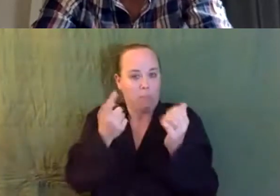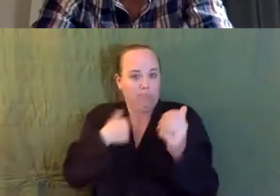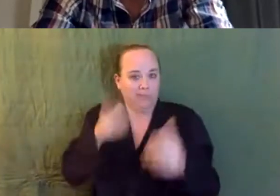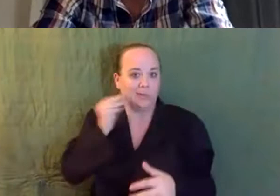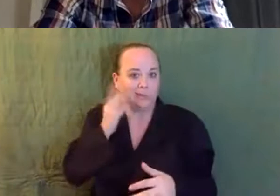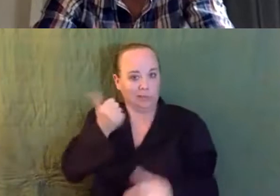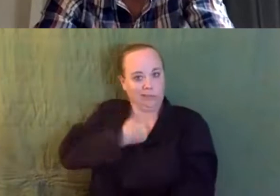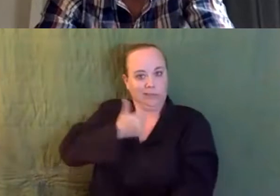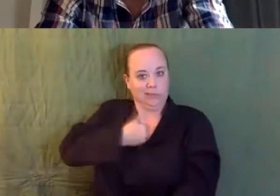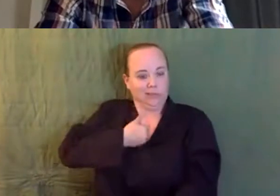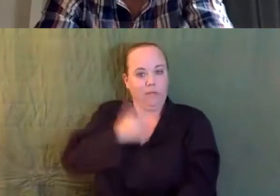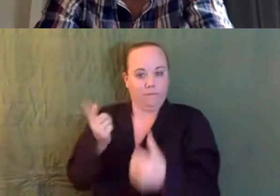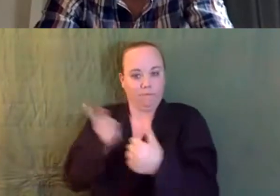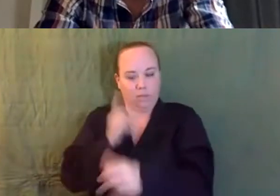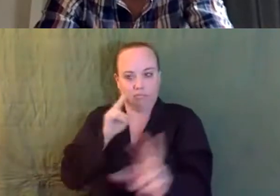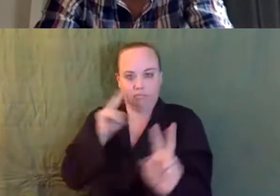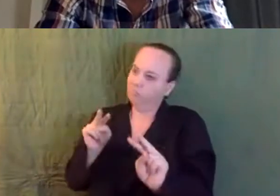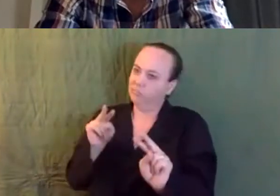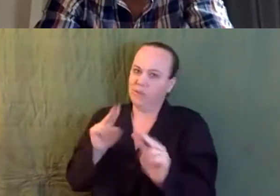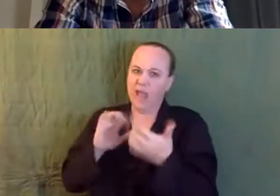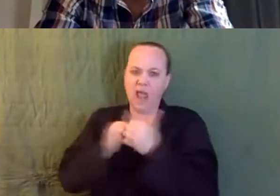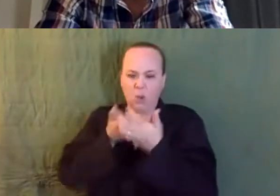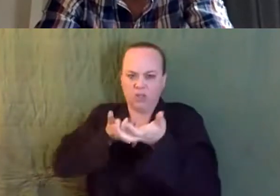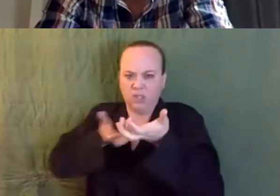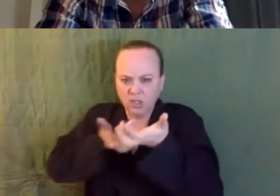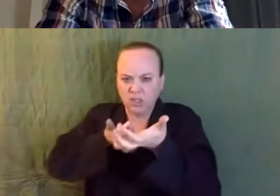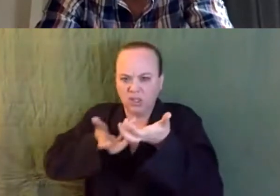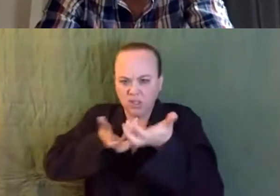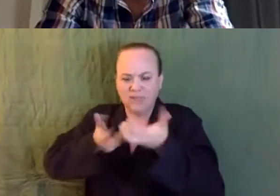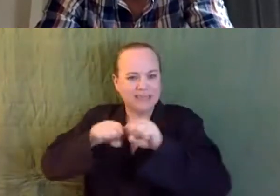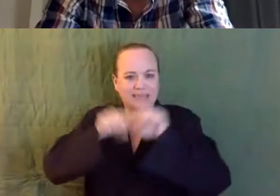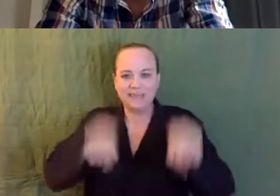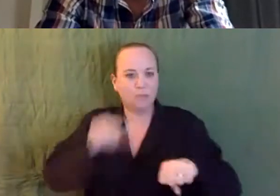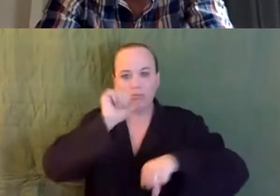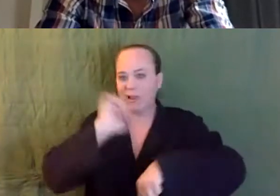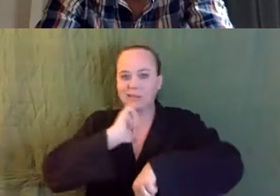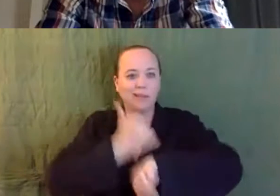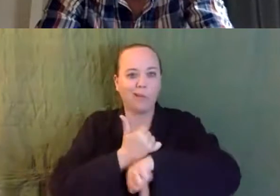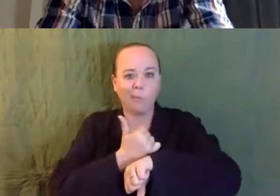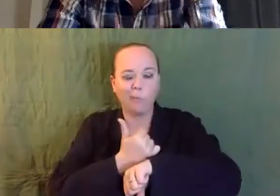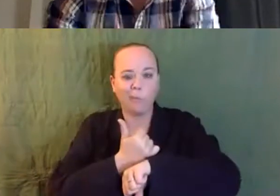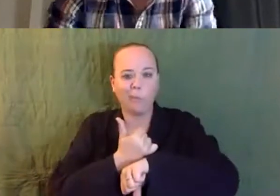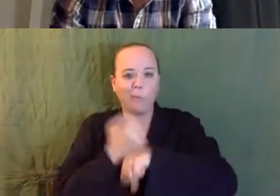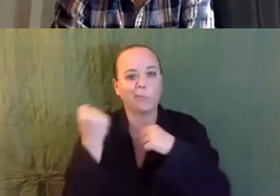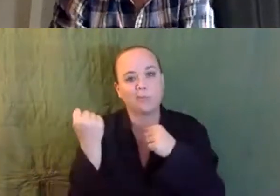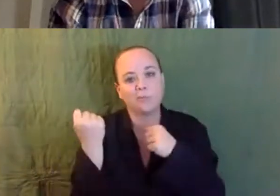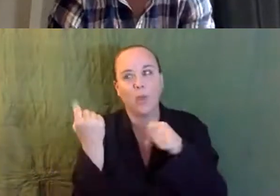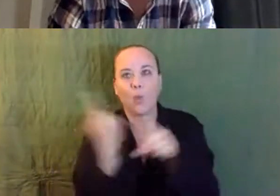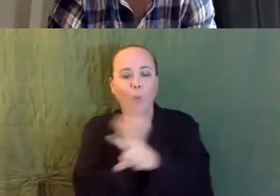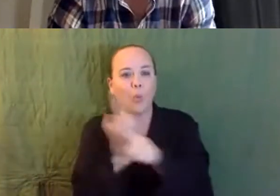like to work through a system that is not geared toward assisting folks